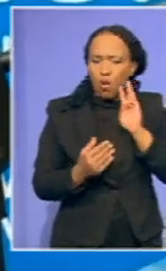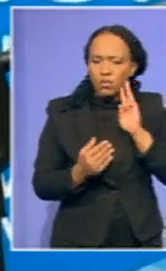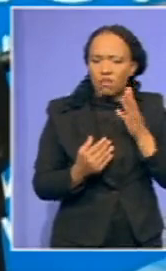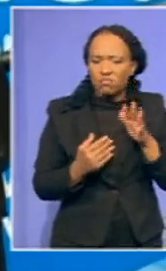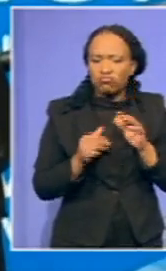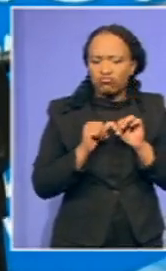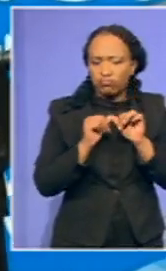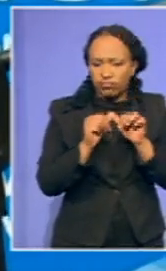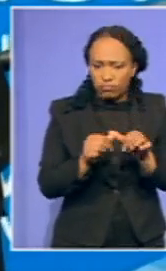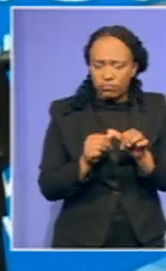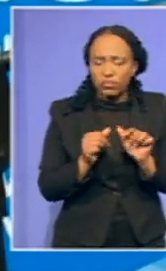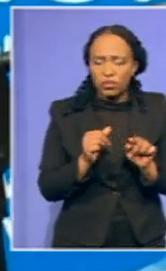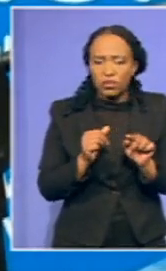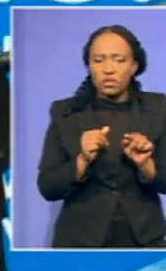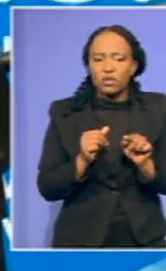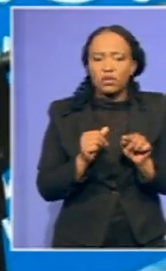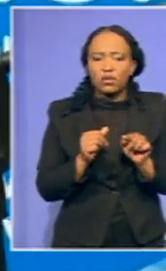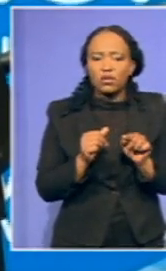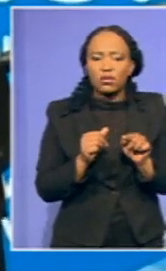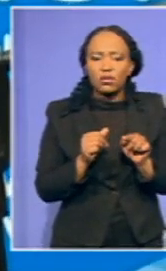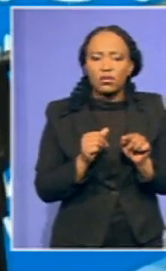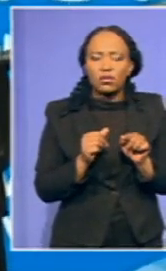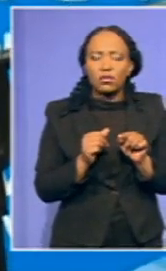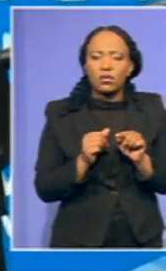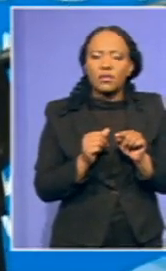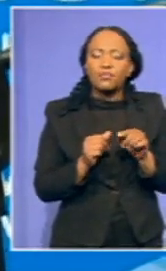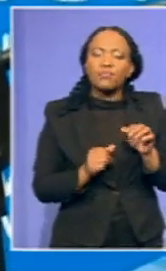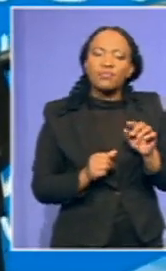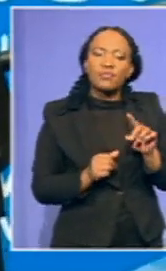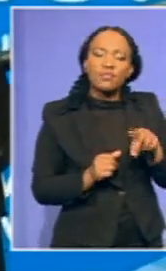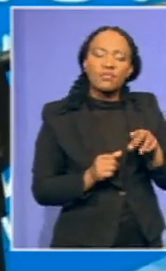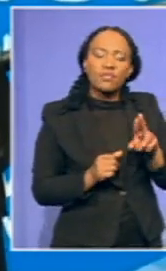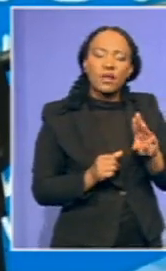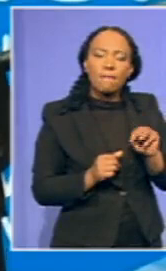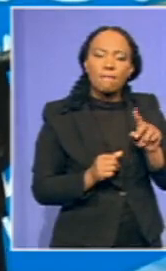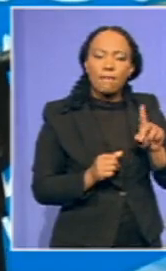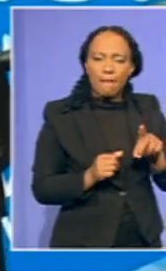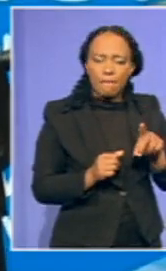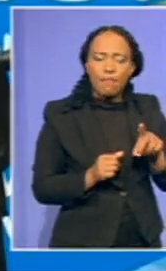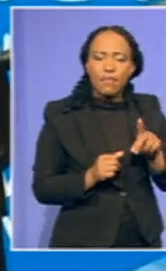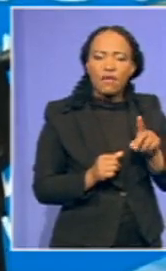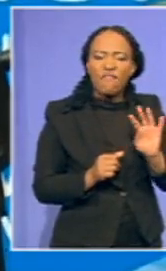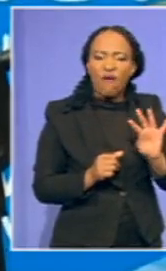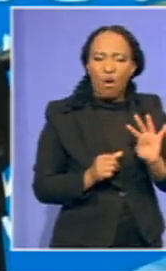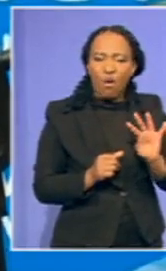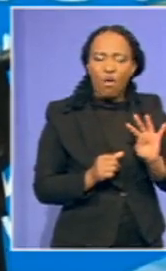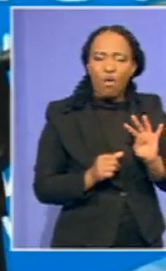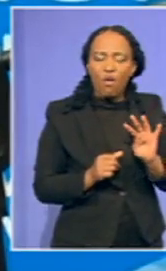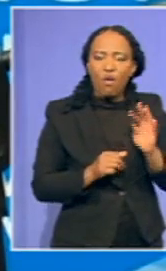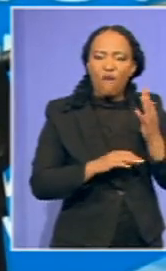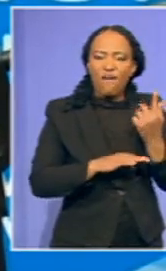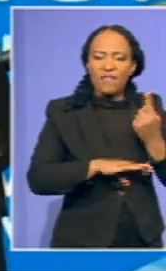that the pump that is now pump 4 can only be run for 5 days because of